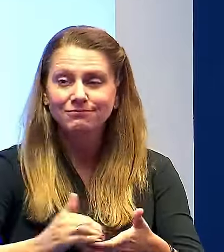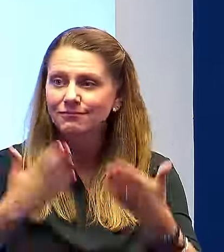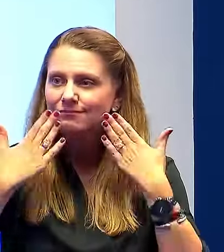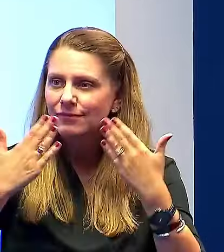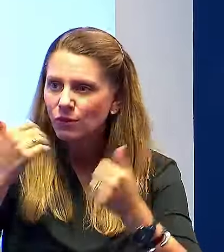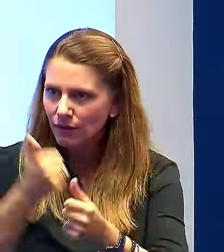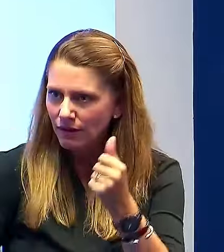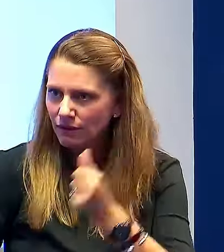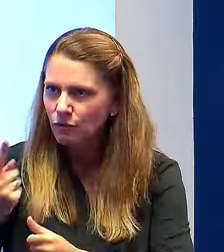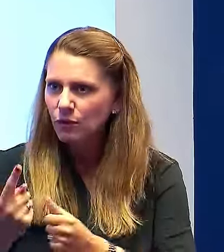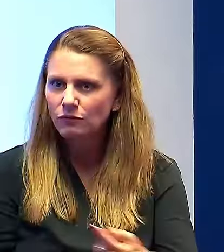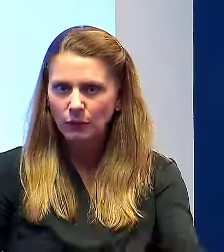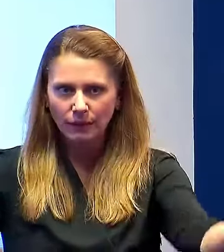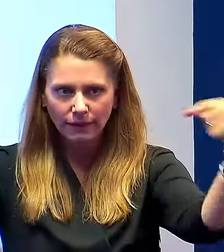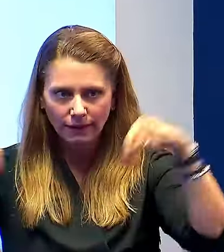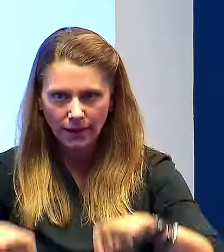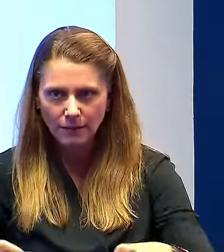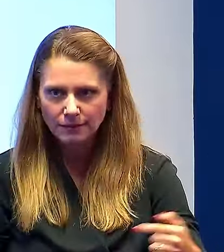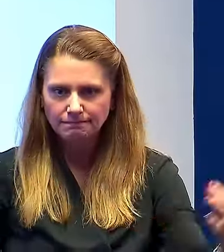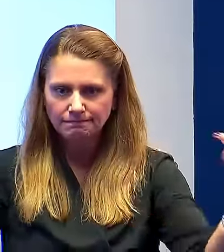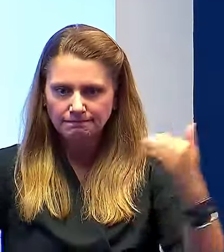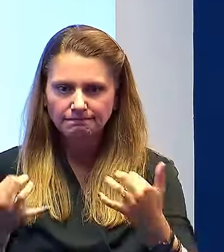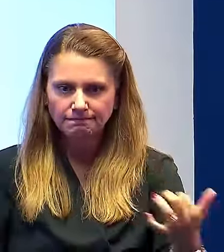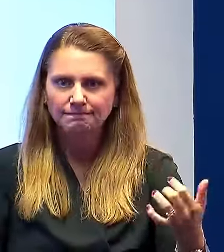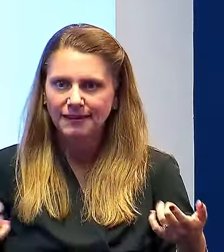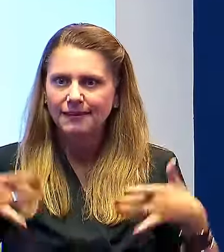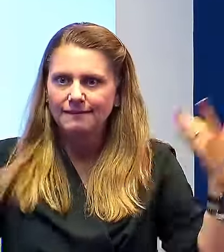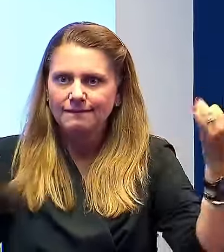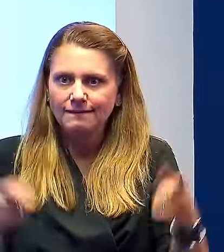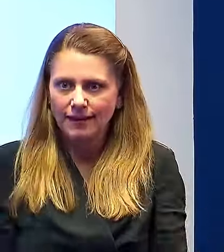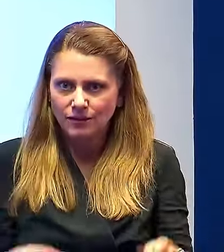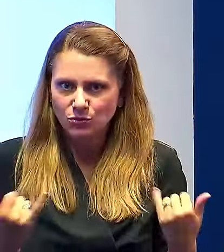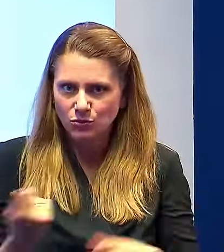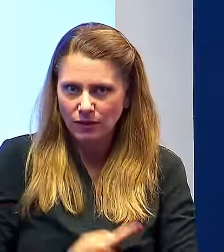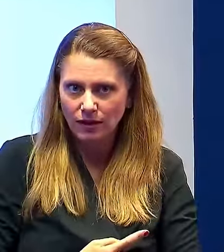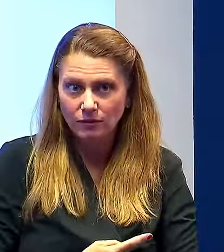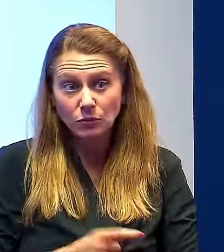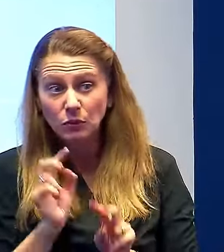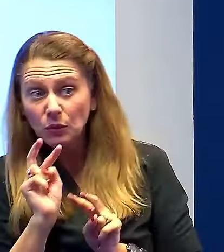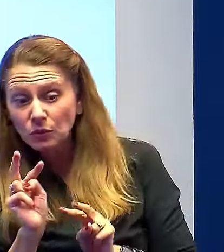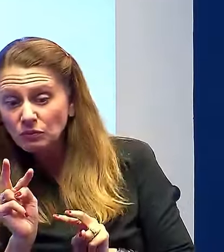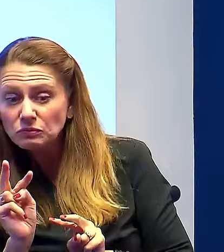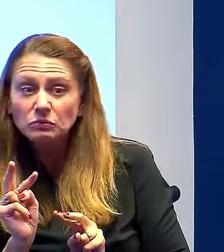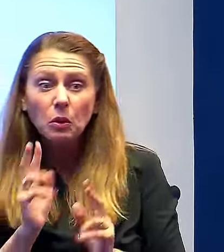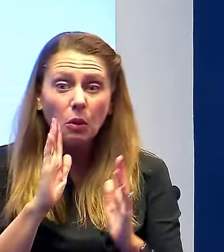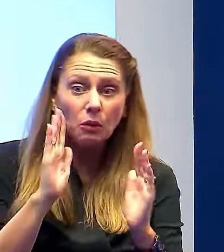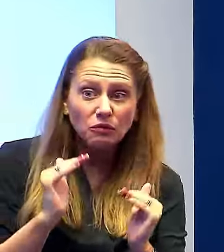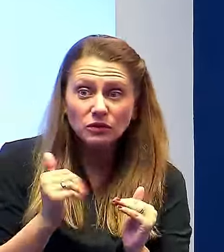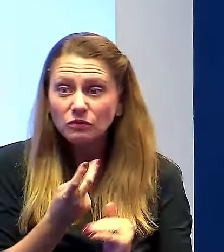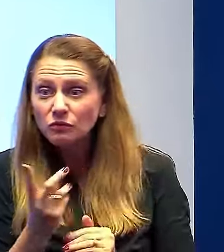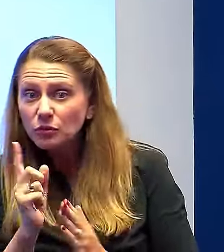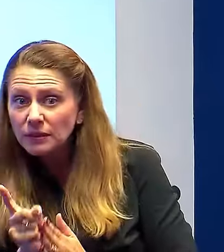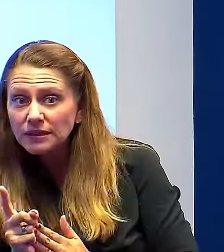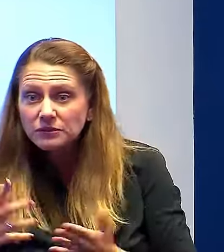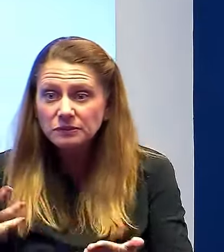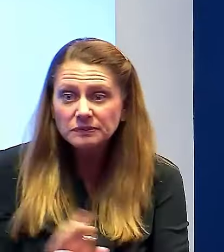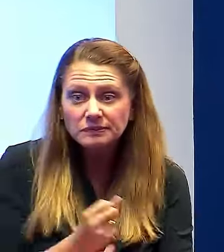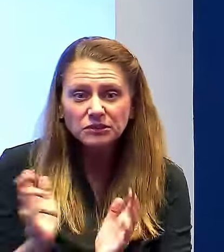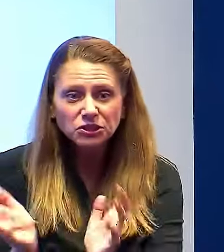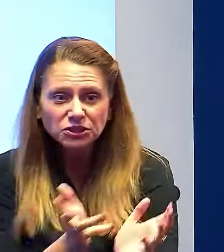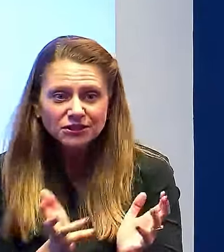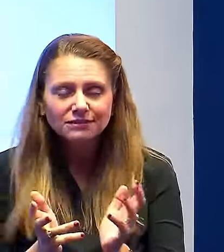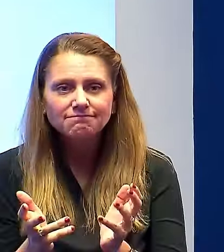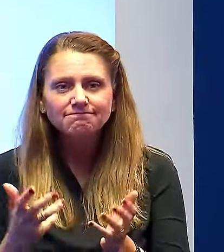today. We look forward to getting a few minutes, perhaps afterwards, to share some stories with